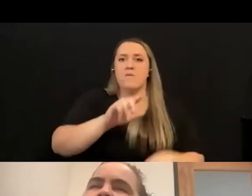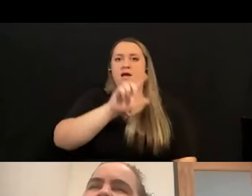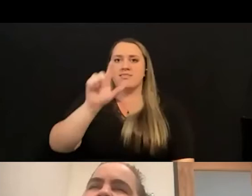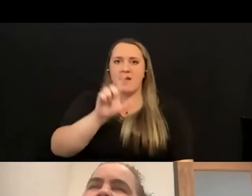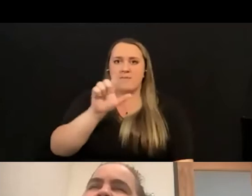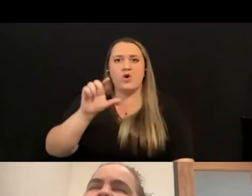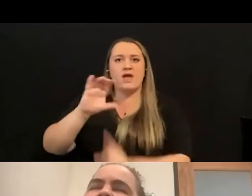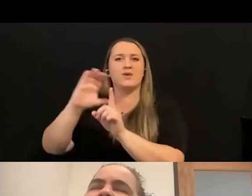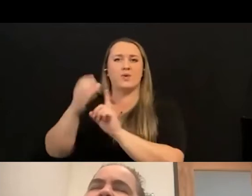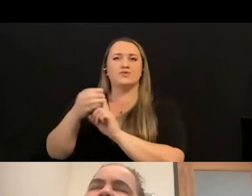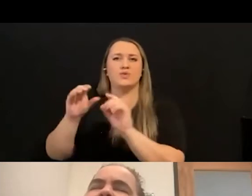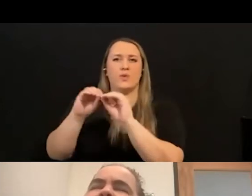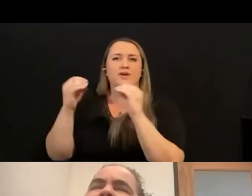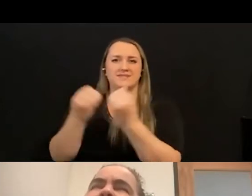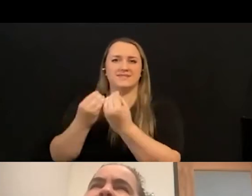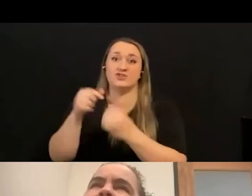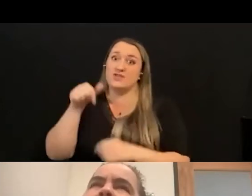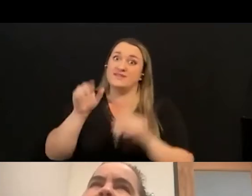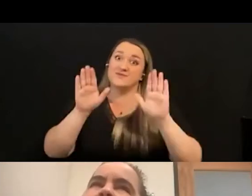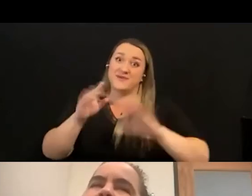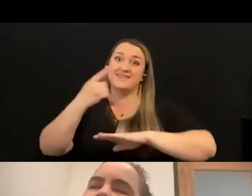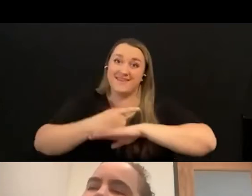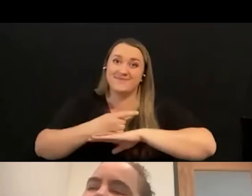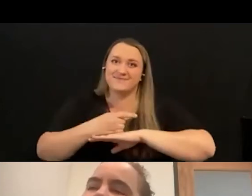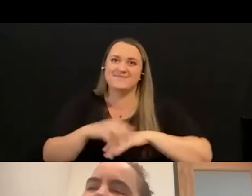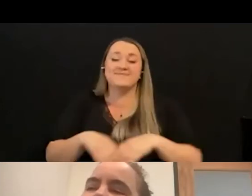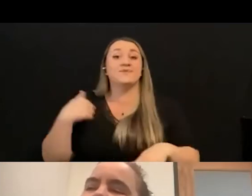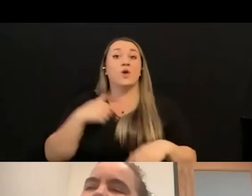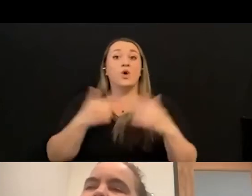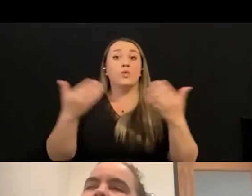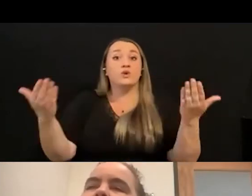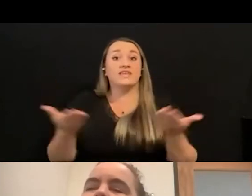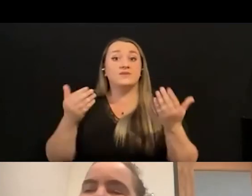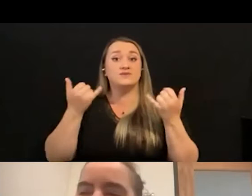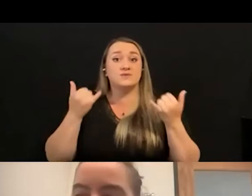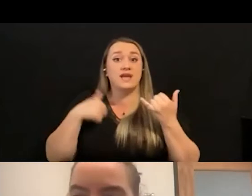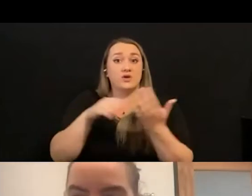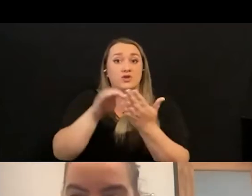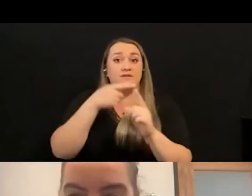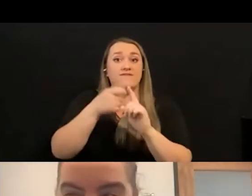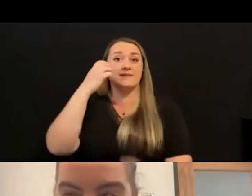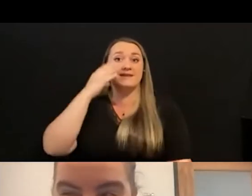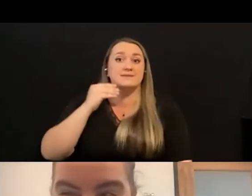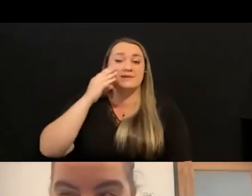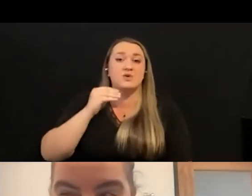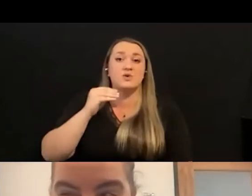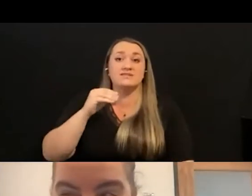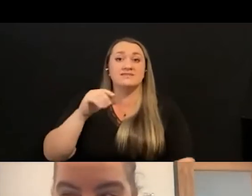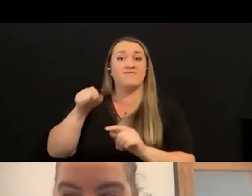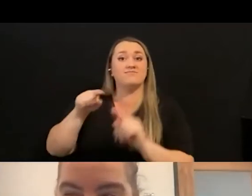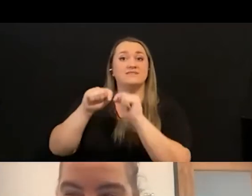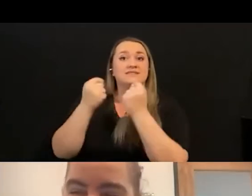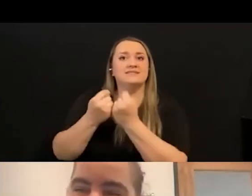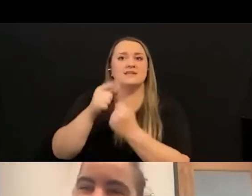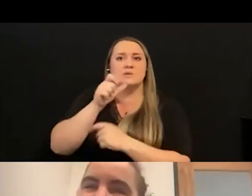cultural organizations. And this is a great day. We're here today to learn from the experience of the team that organized